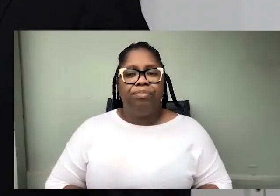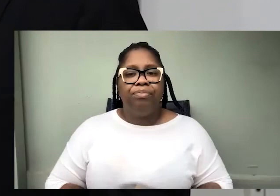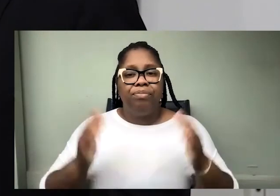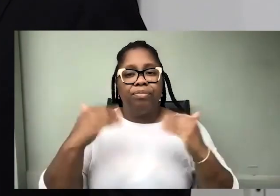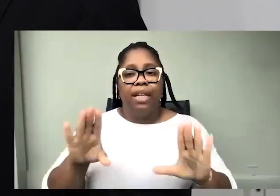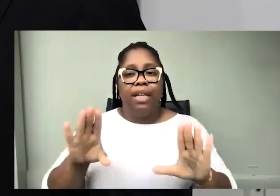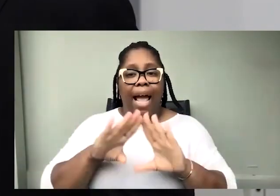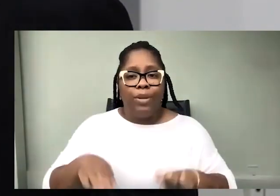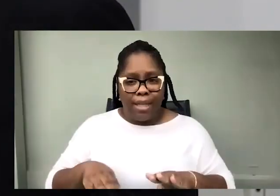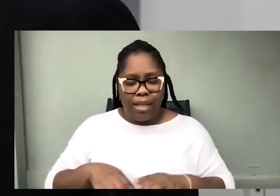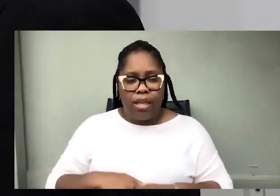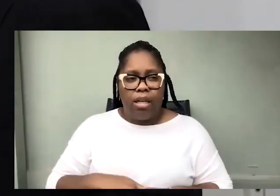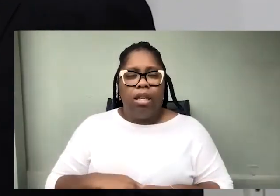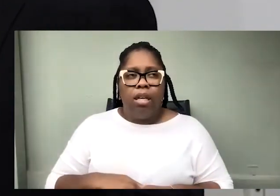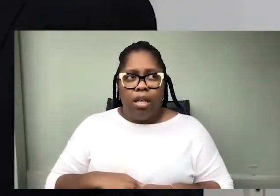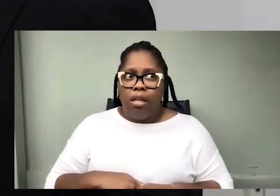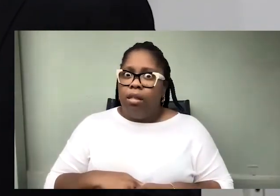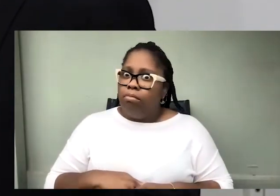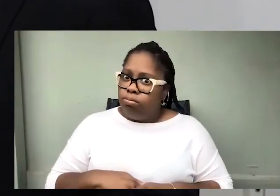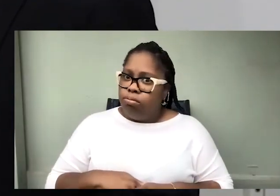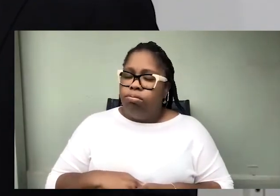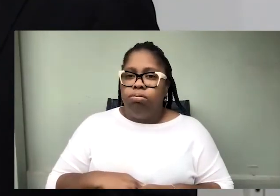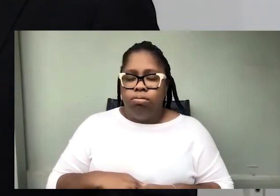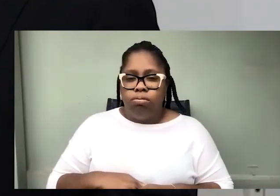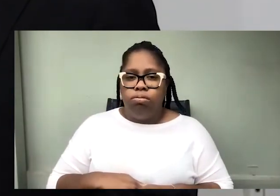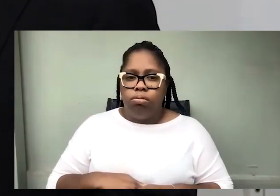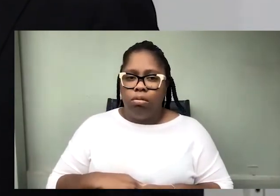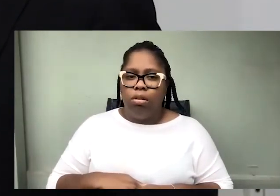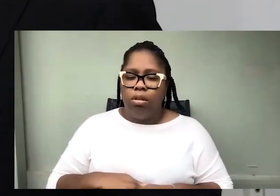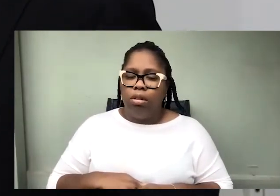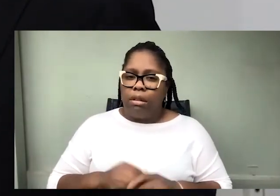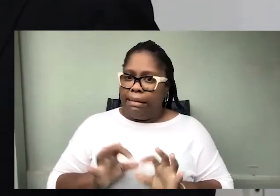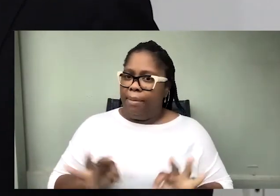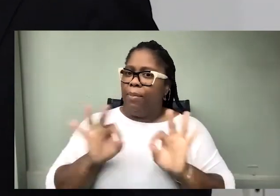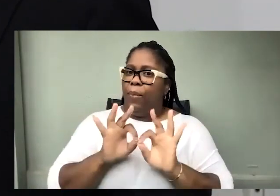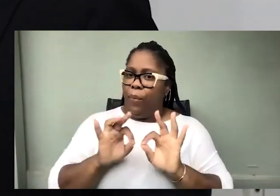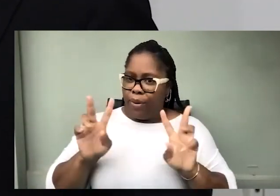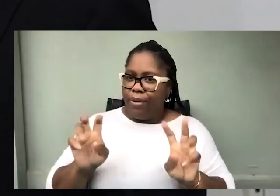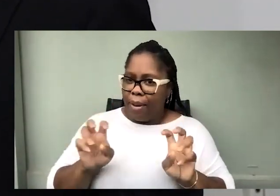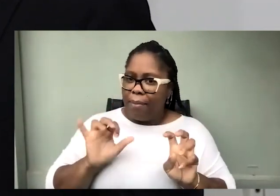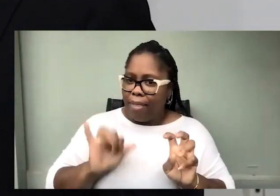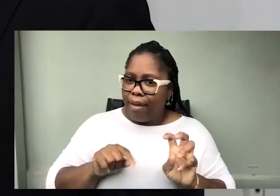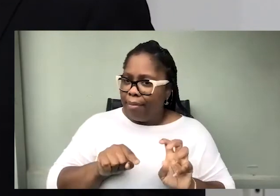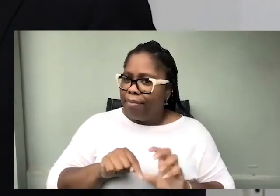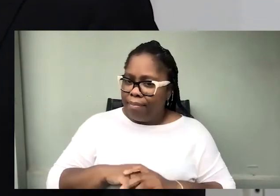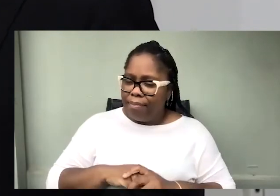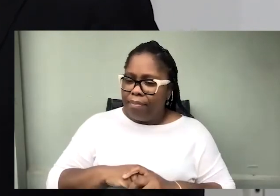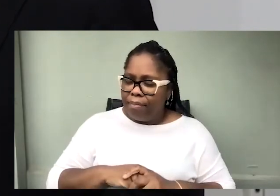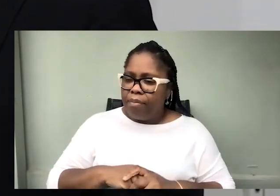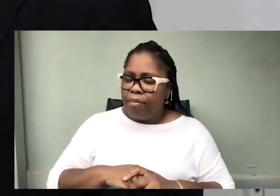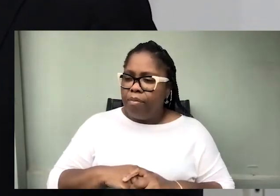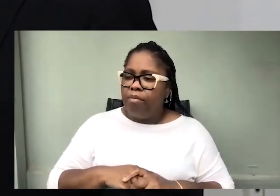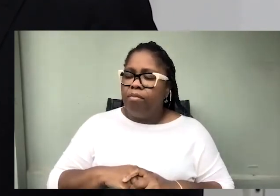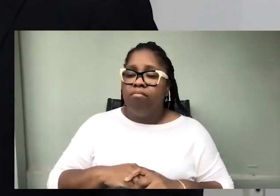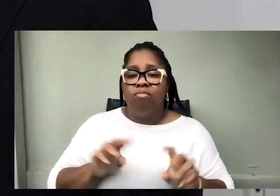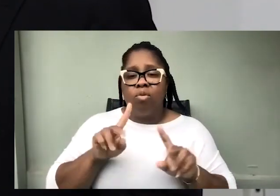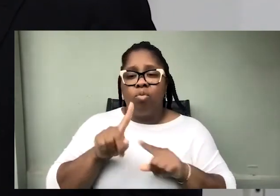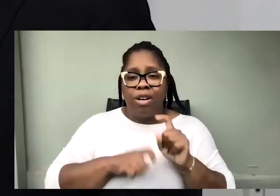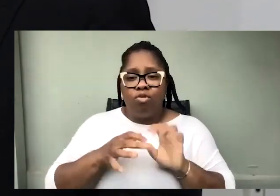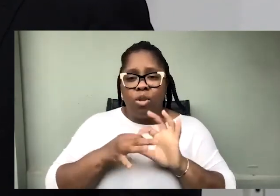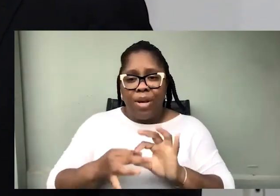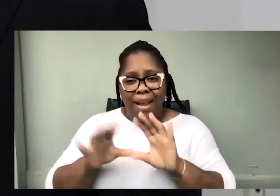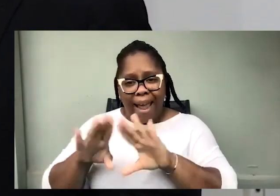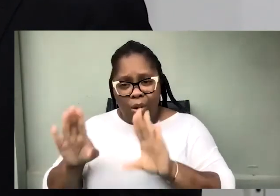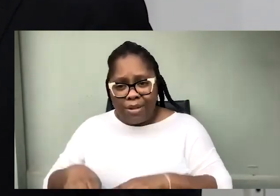to housing, which is an incredibly important topic. We've had questions on housing, both the cost